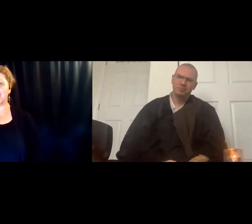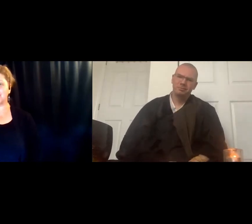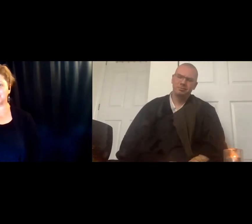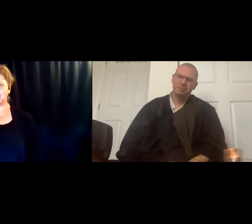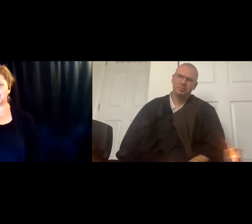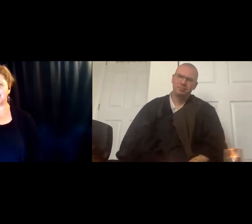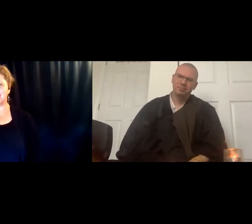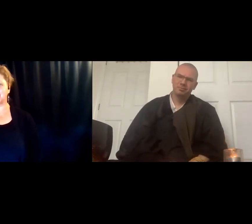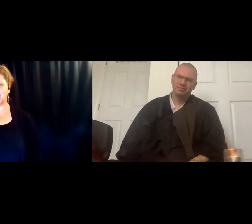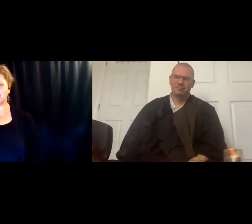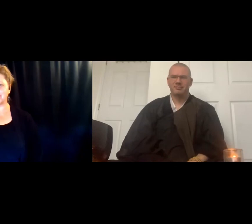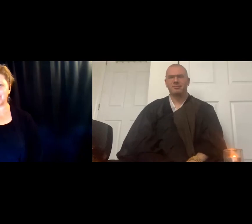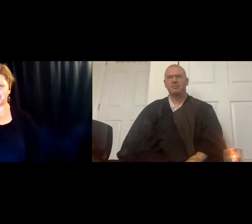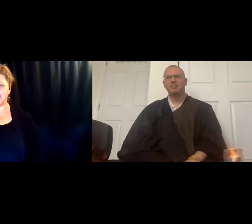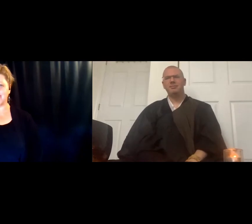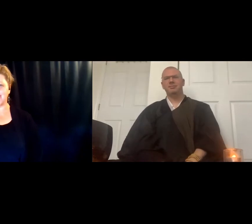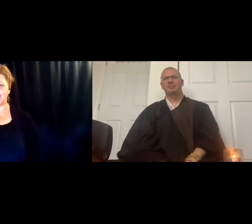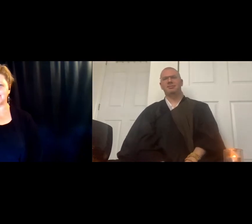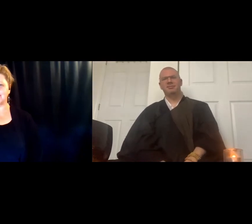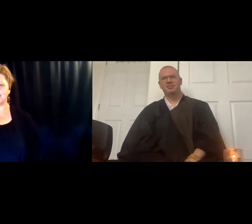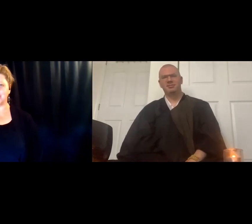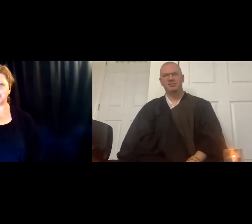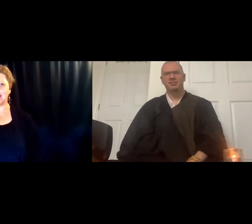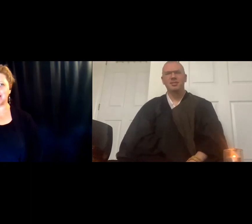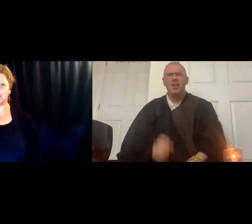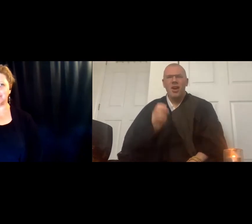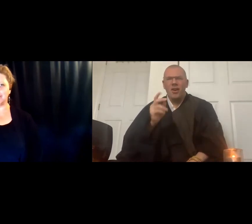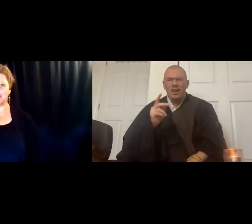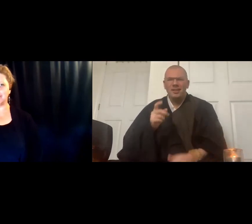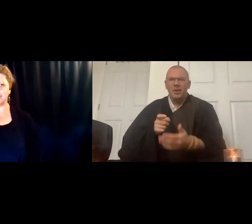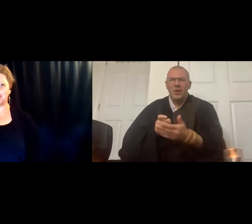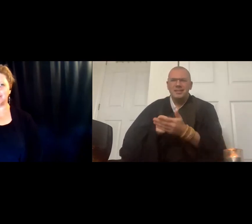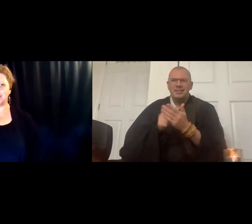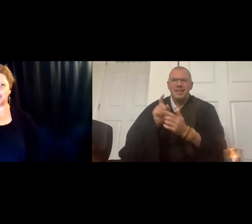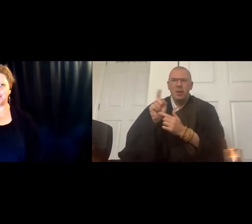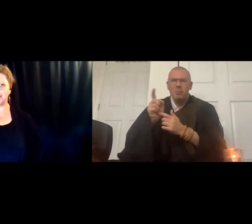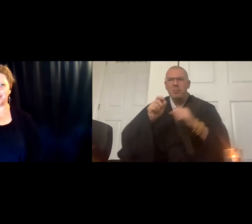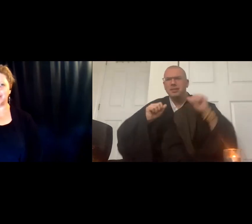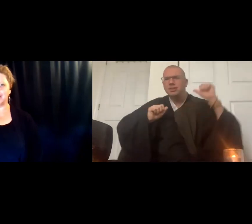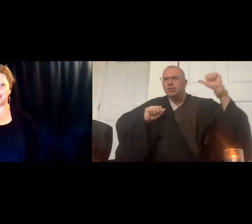But we also need to connect with ourselves at that same time.